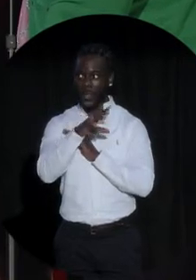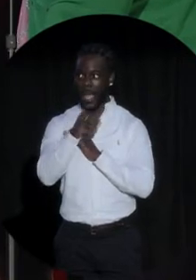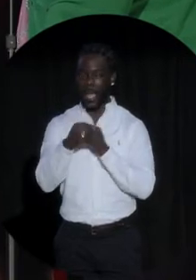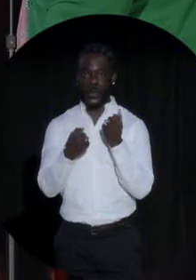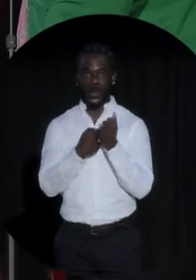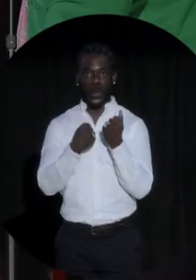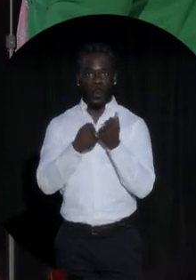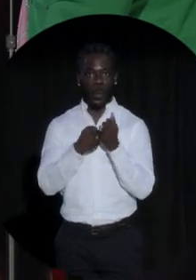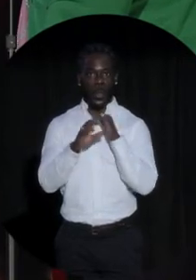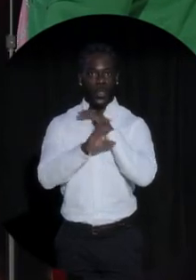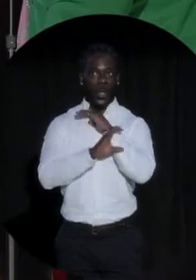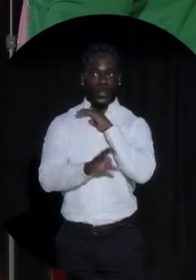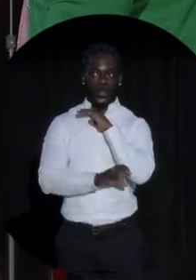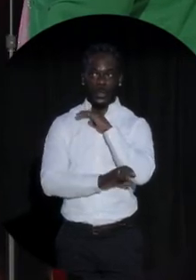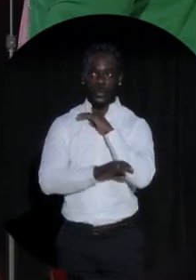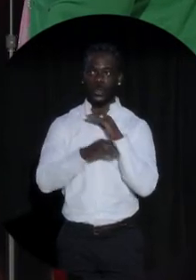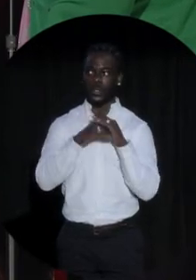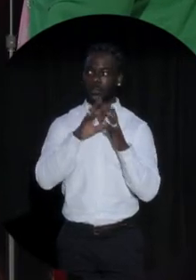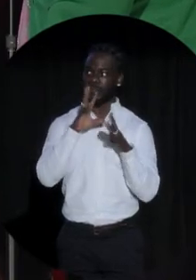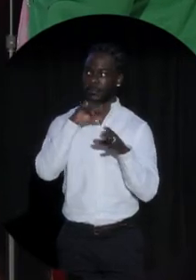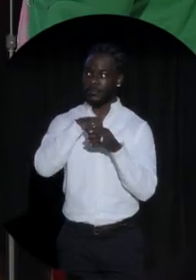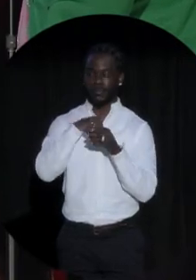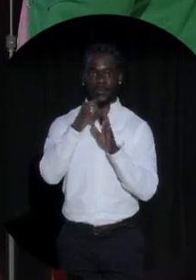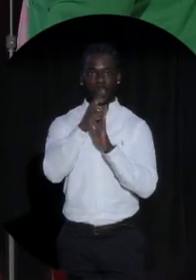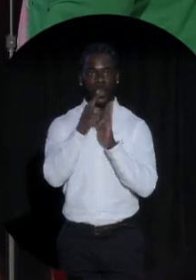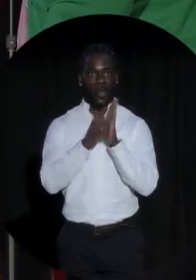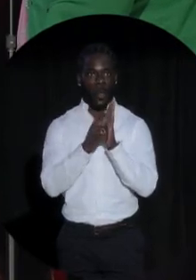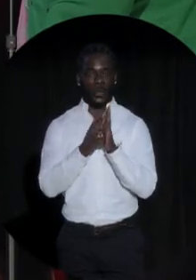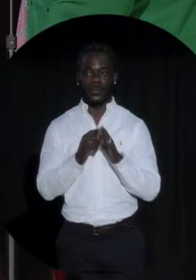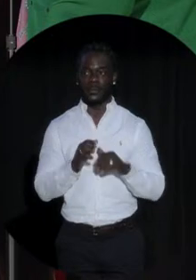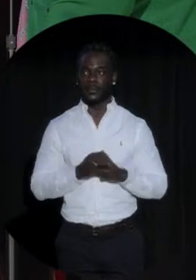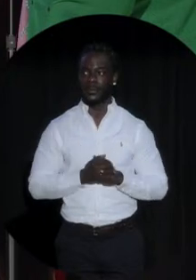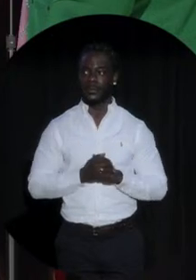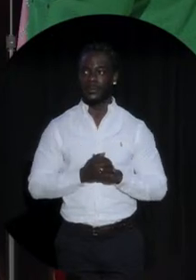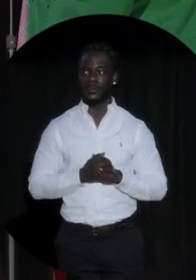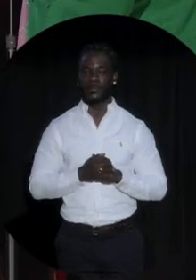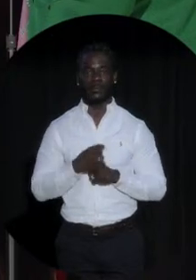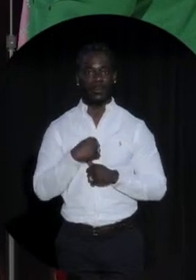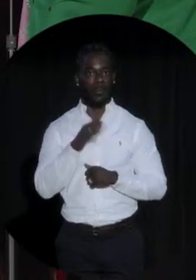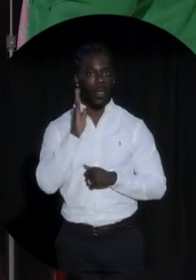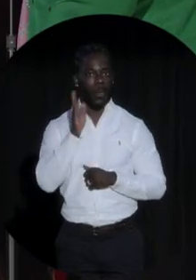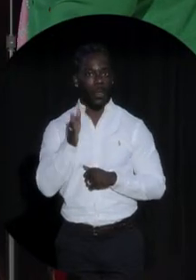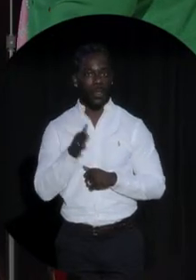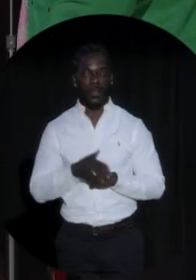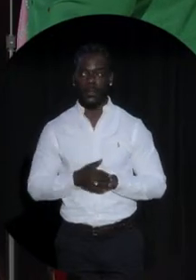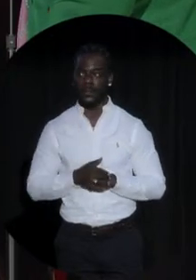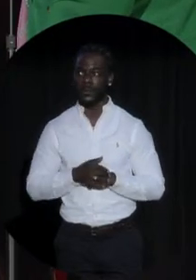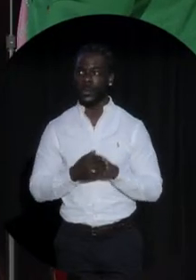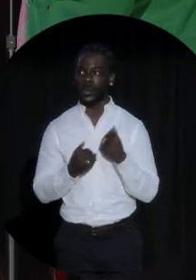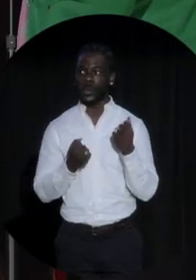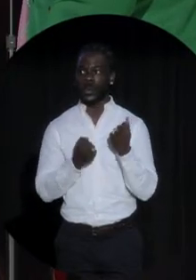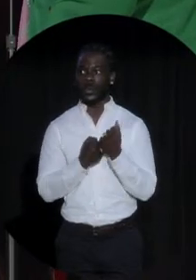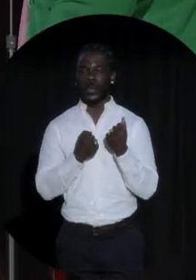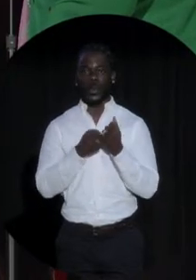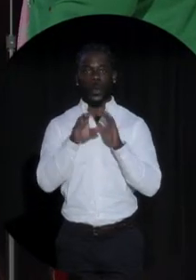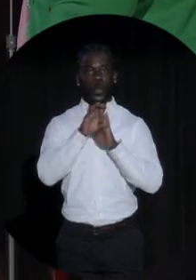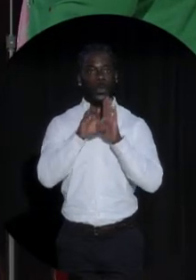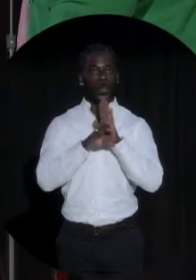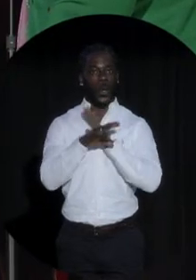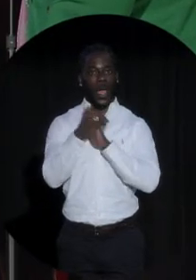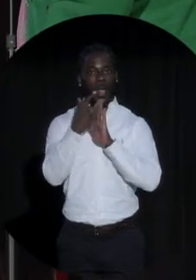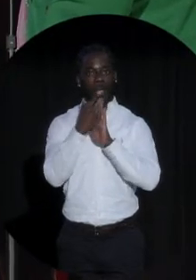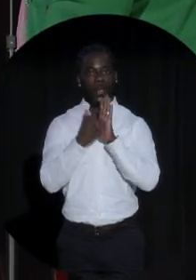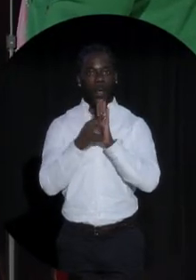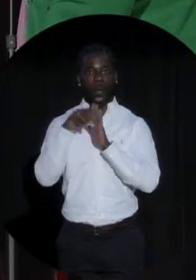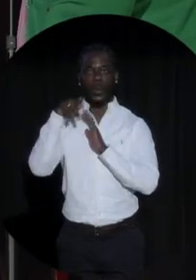the Constitution and laws thereof. And support the Constitution and laws thereof. And that I will. And that I will. Support the Charter and laws of Prince